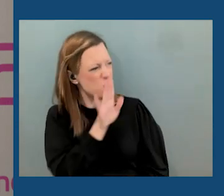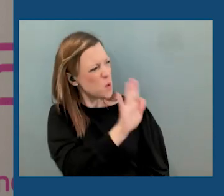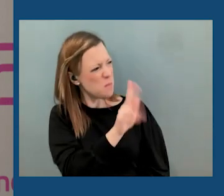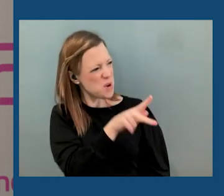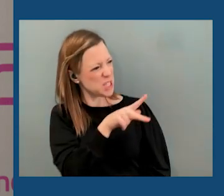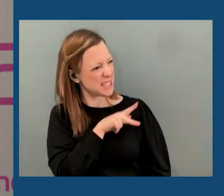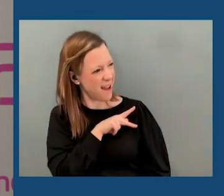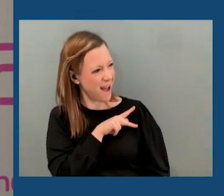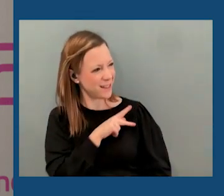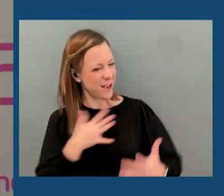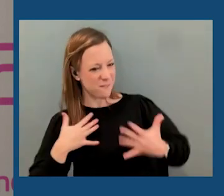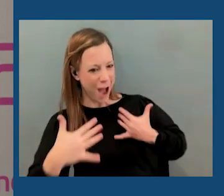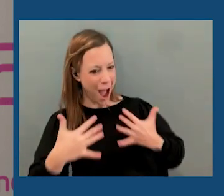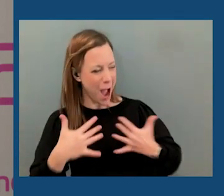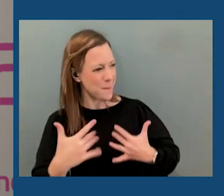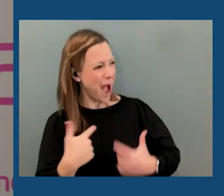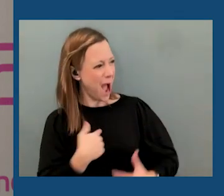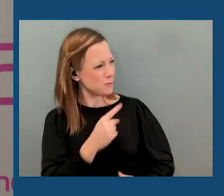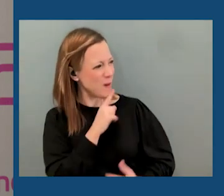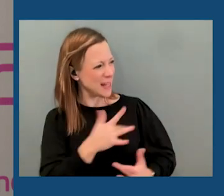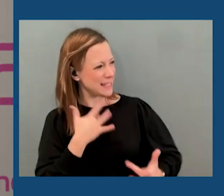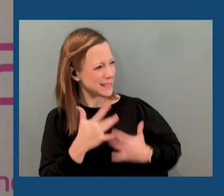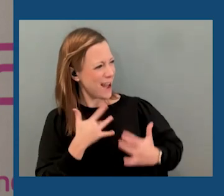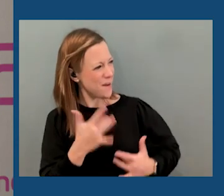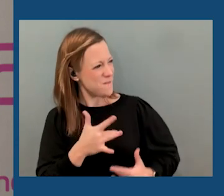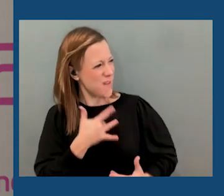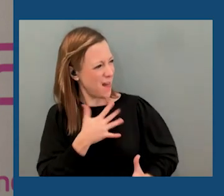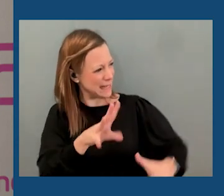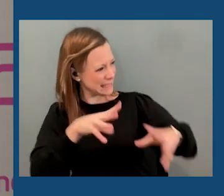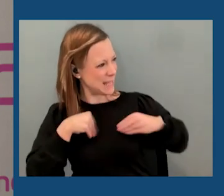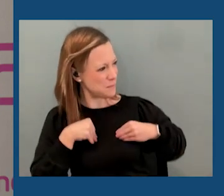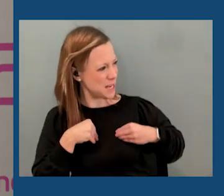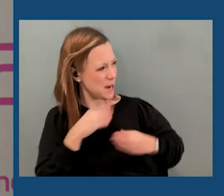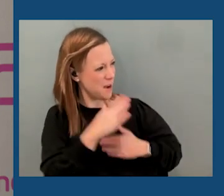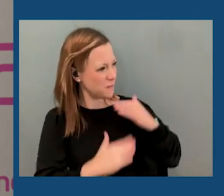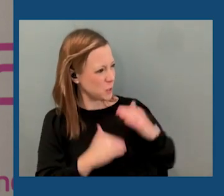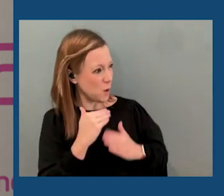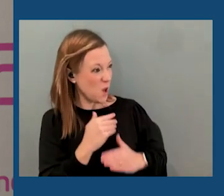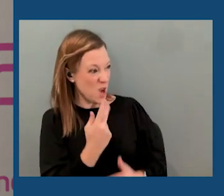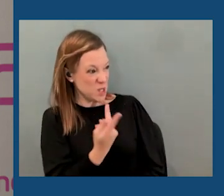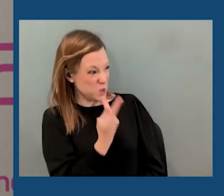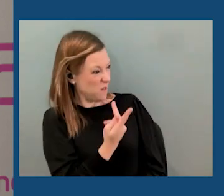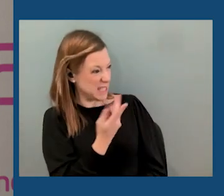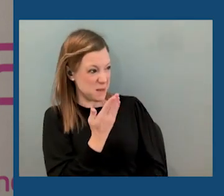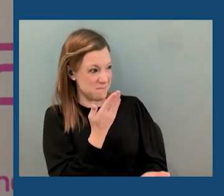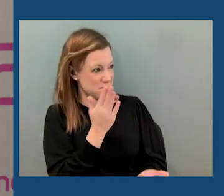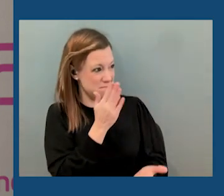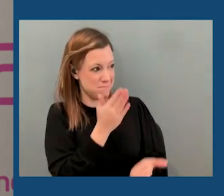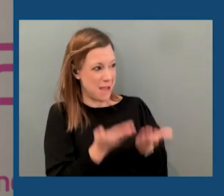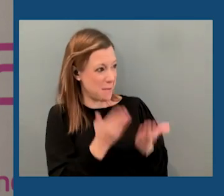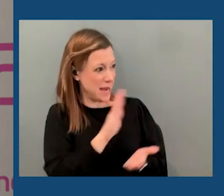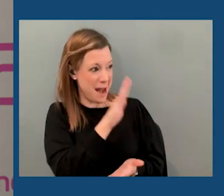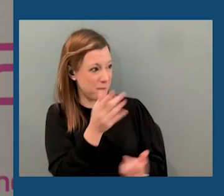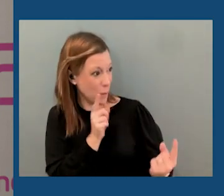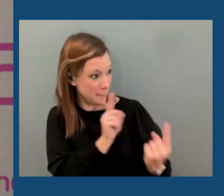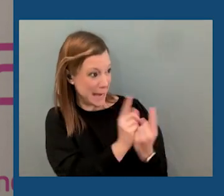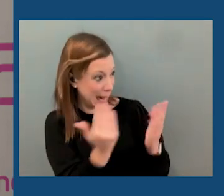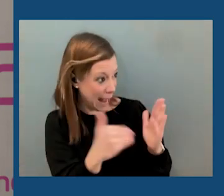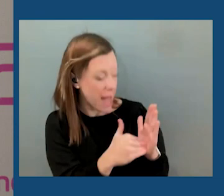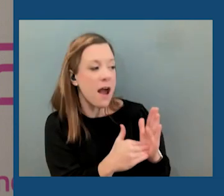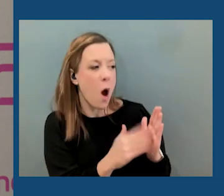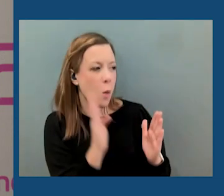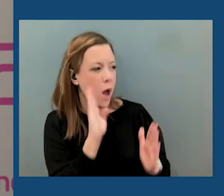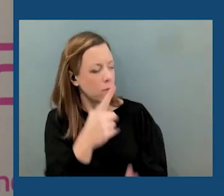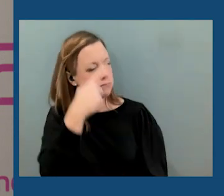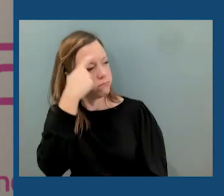back to class. So thank you. Even though we may never see each other again, I will always remember you.